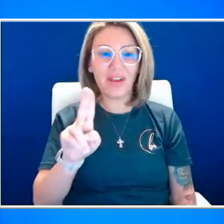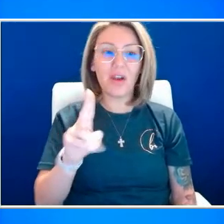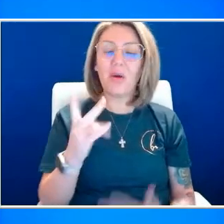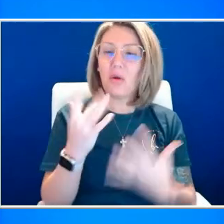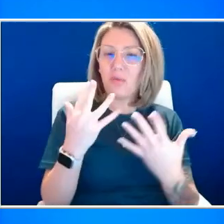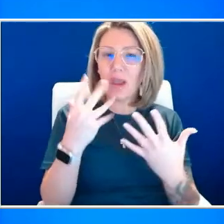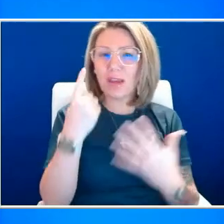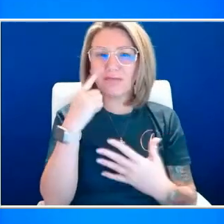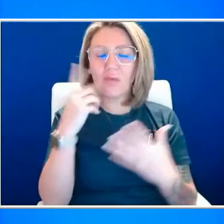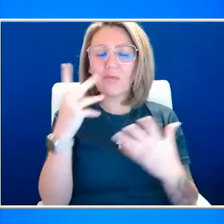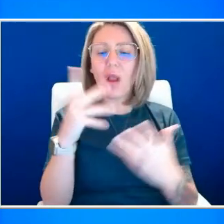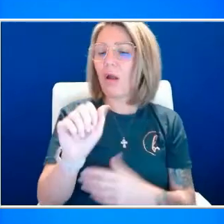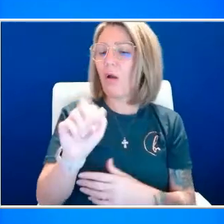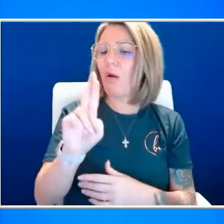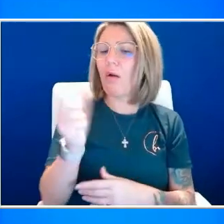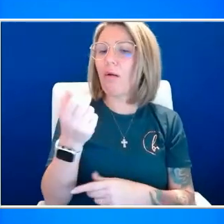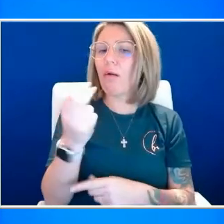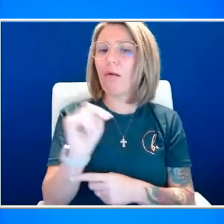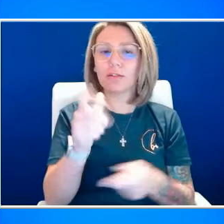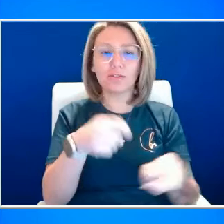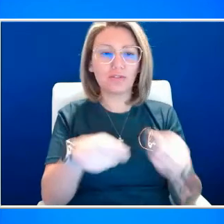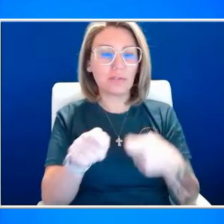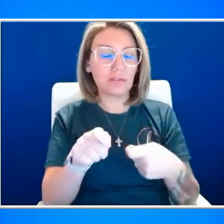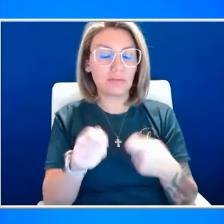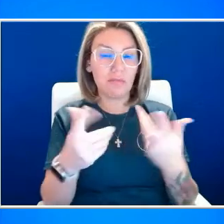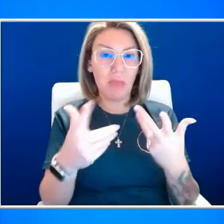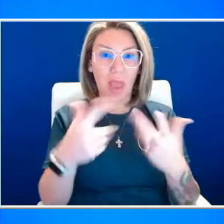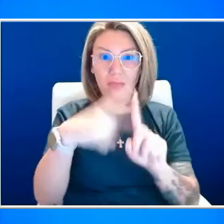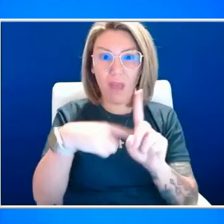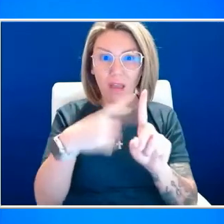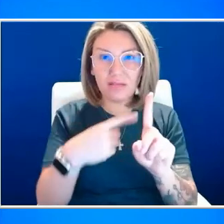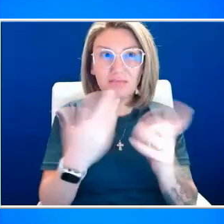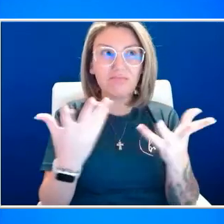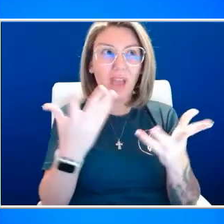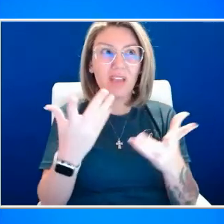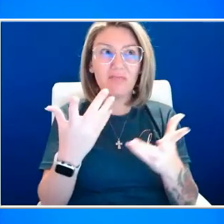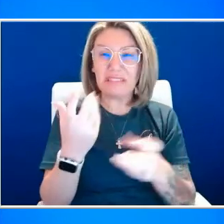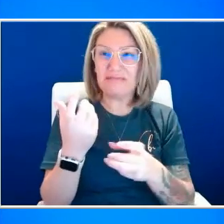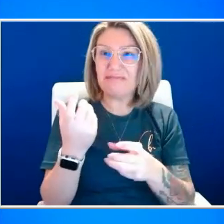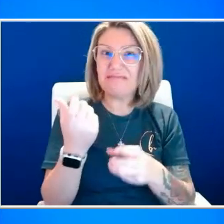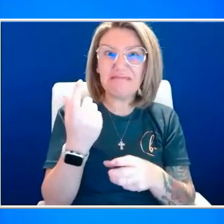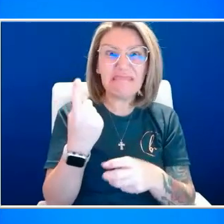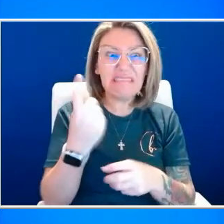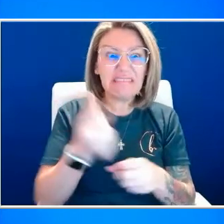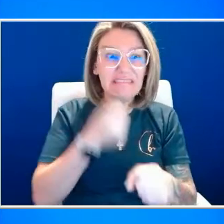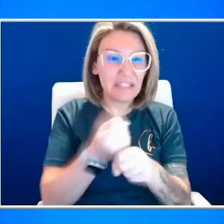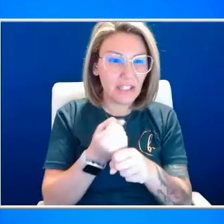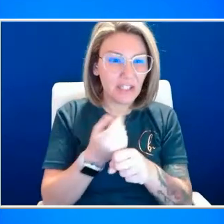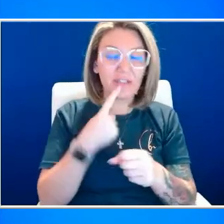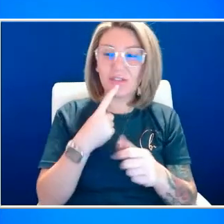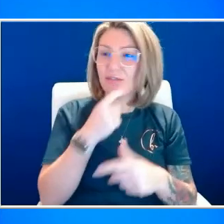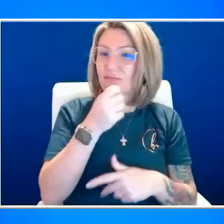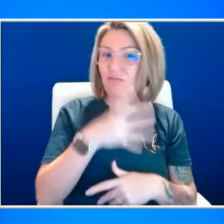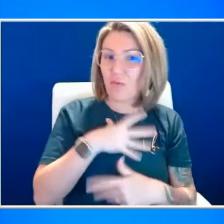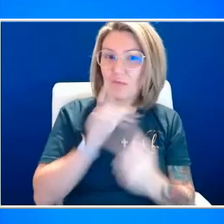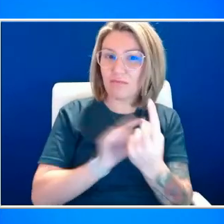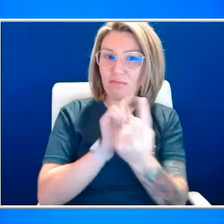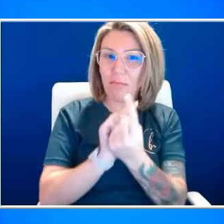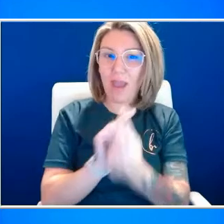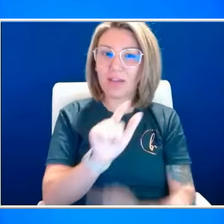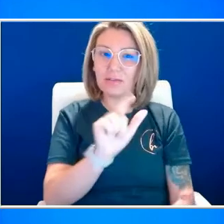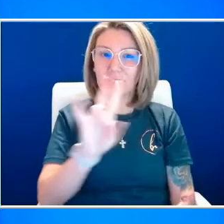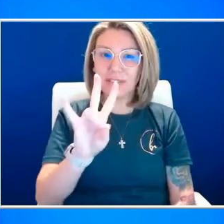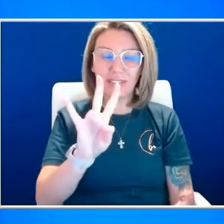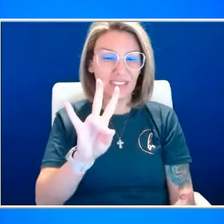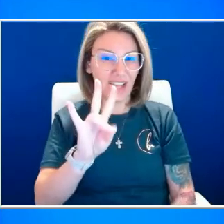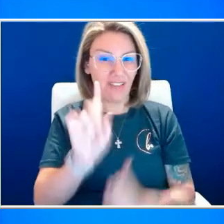take months, even years in some cases, but the woman you're about to meet spent just 27 hours on the heart transplant list.